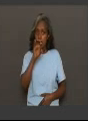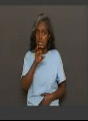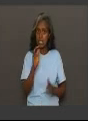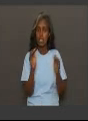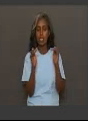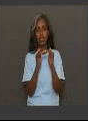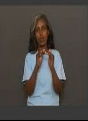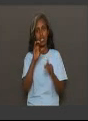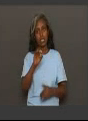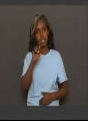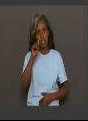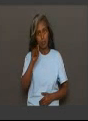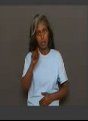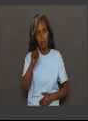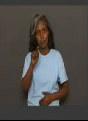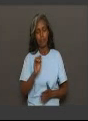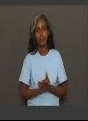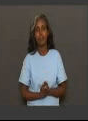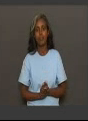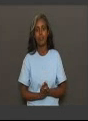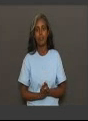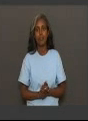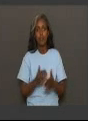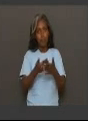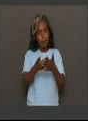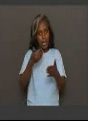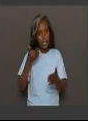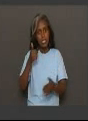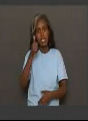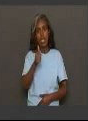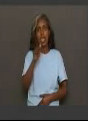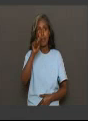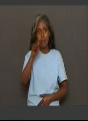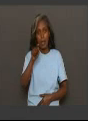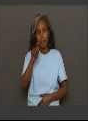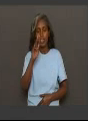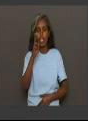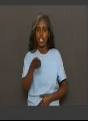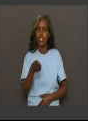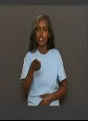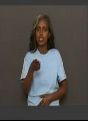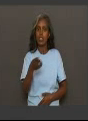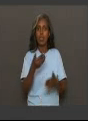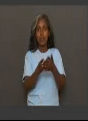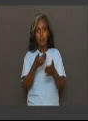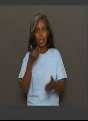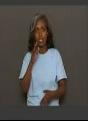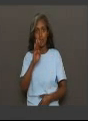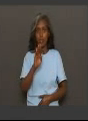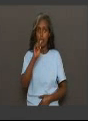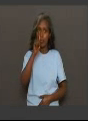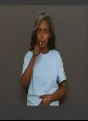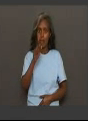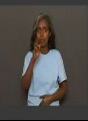C equals C prime minus A prime H minus